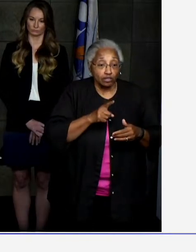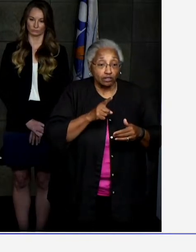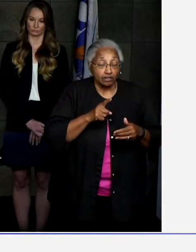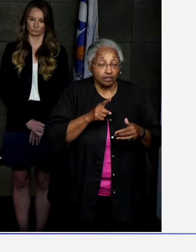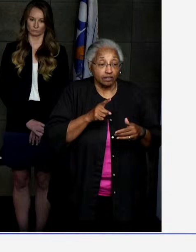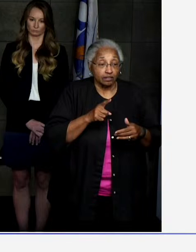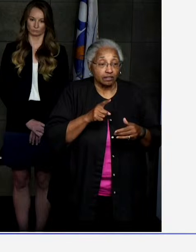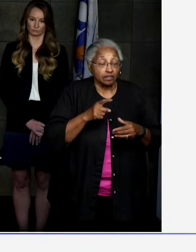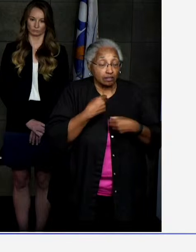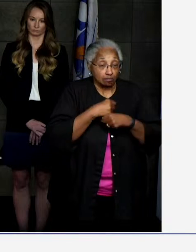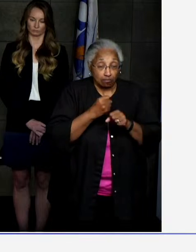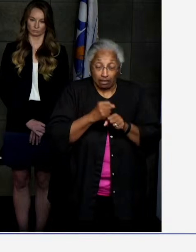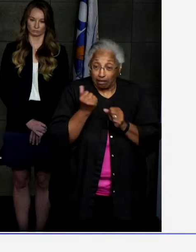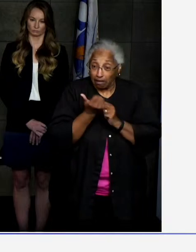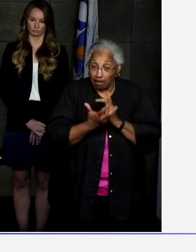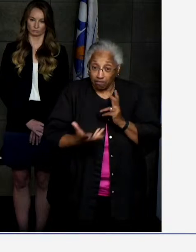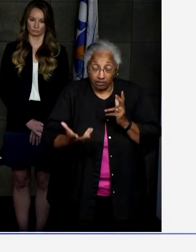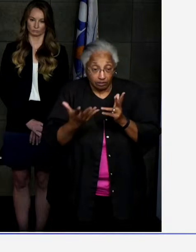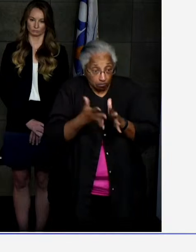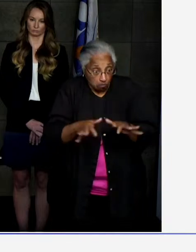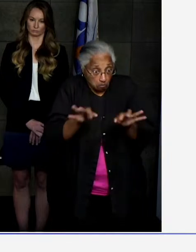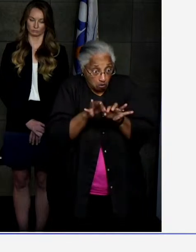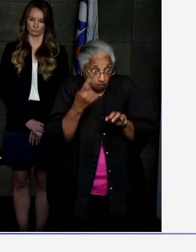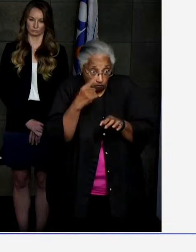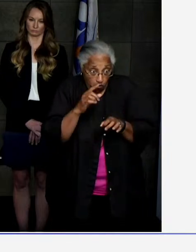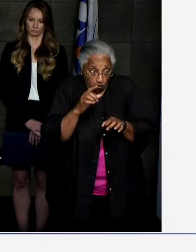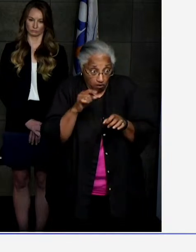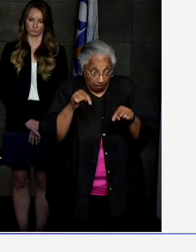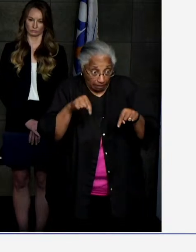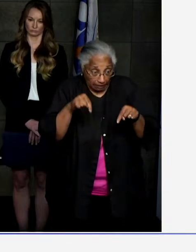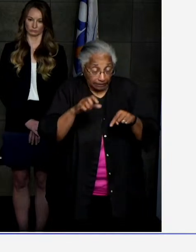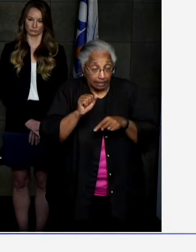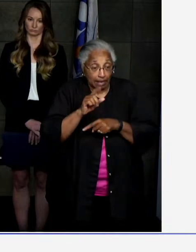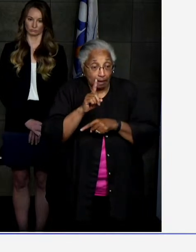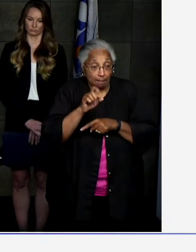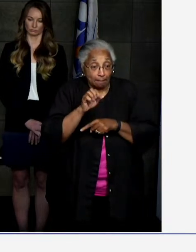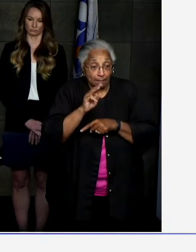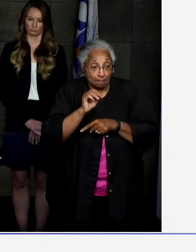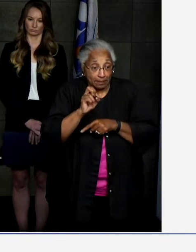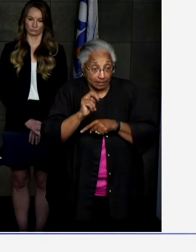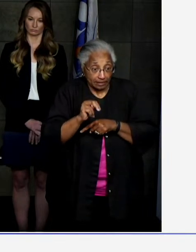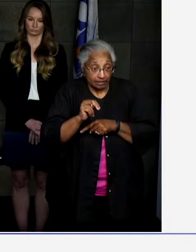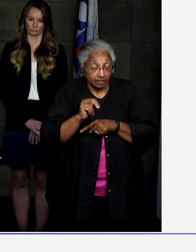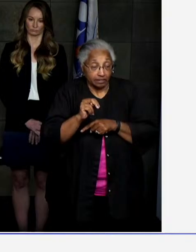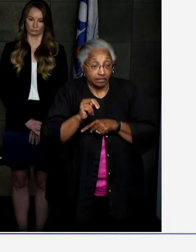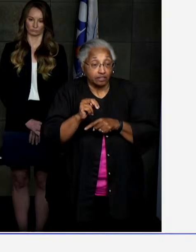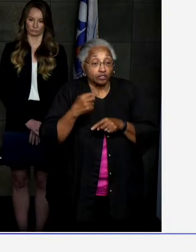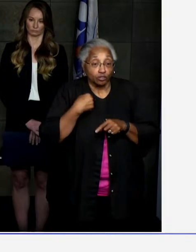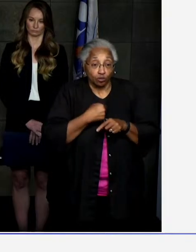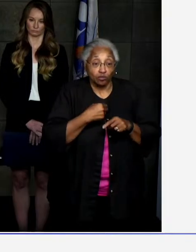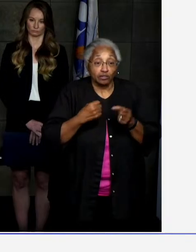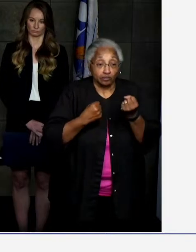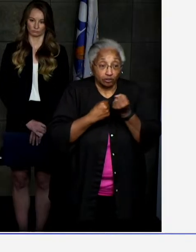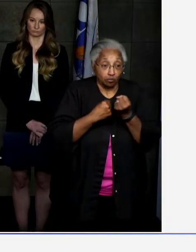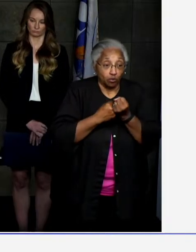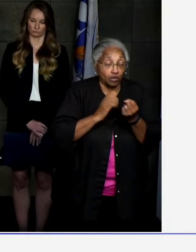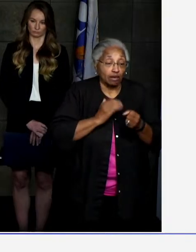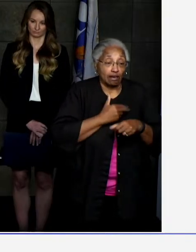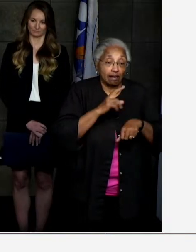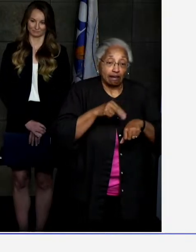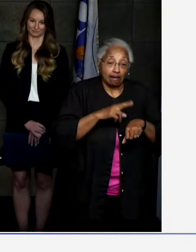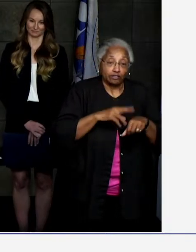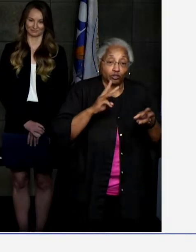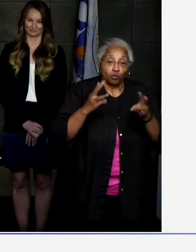making this a top priority for this administration, for NOAA, for the Department of Commerce. So we are very supportive of our national weather